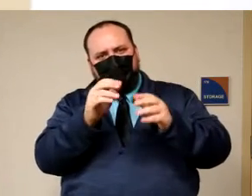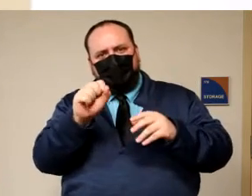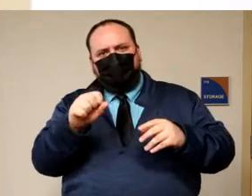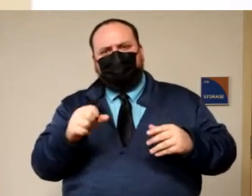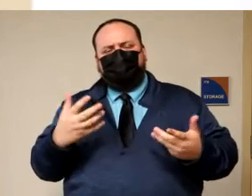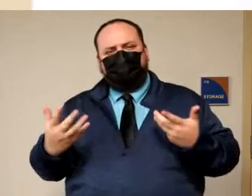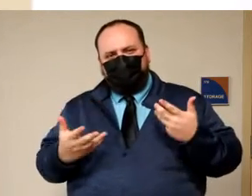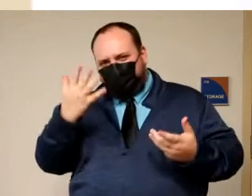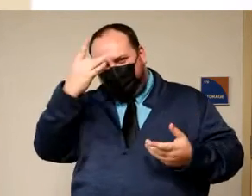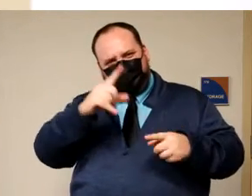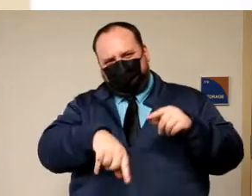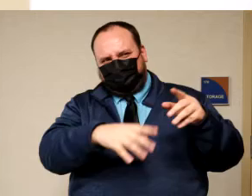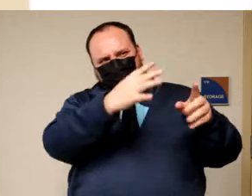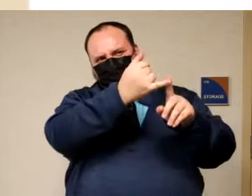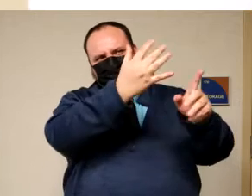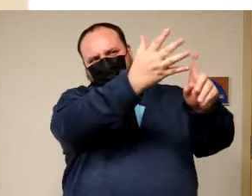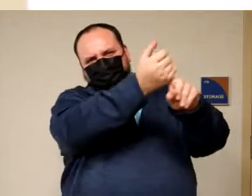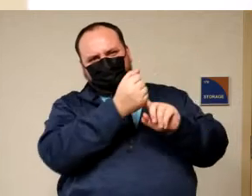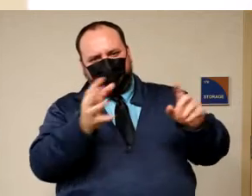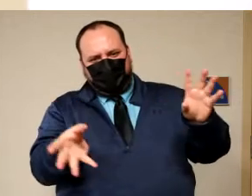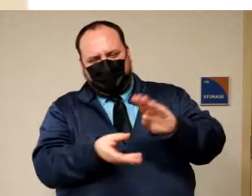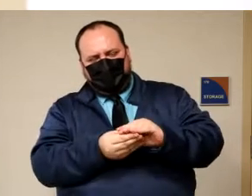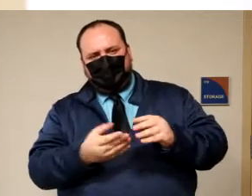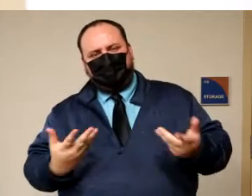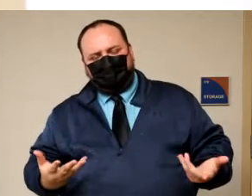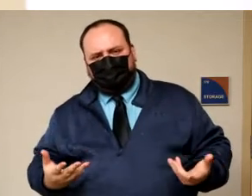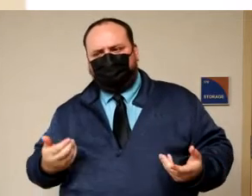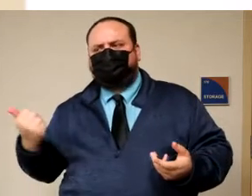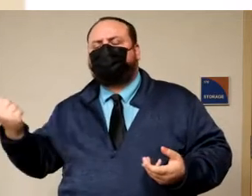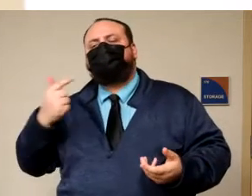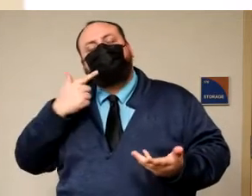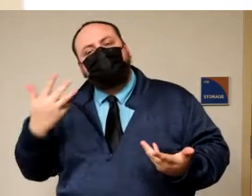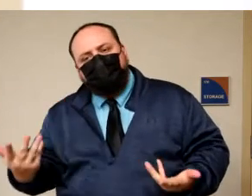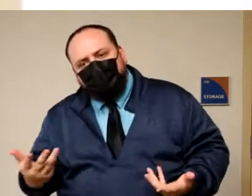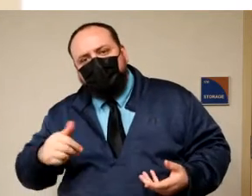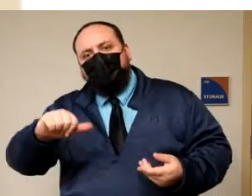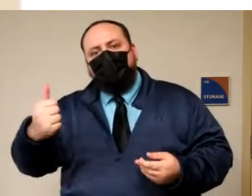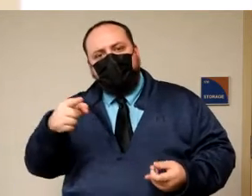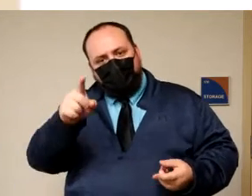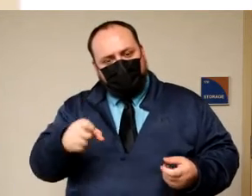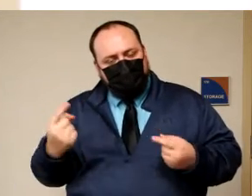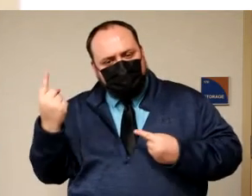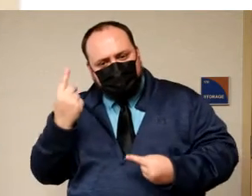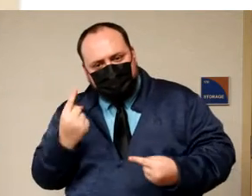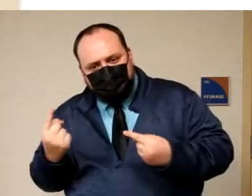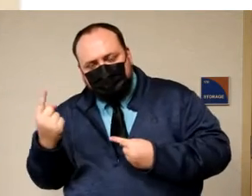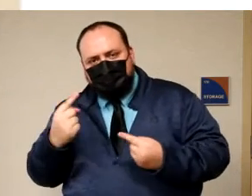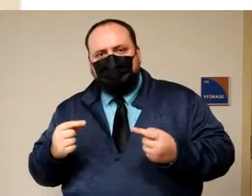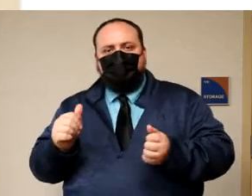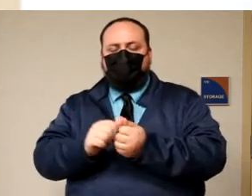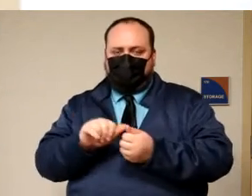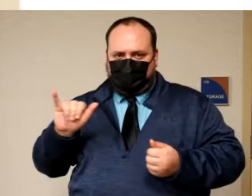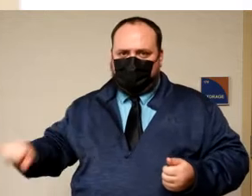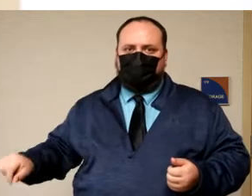Yeah, so another thing to consider with these is census shape. So this one,